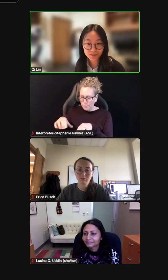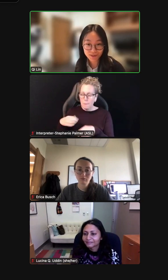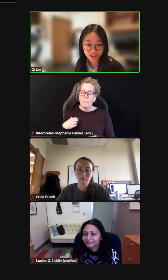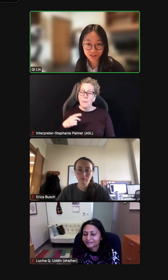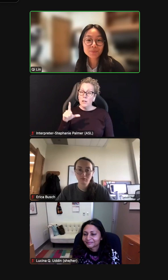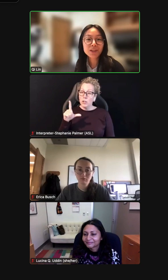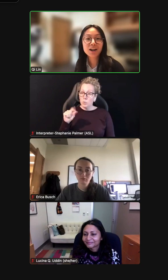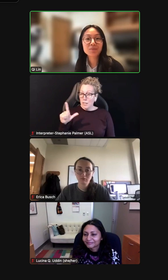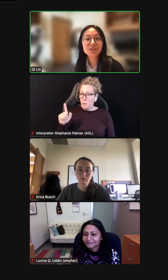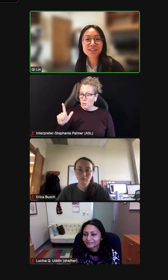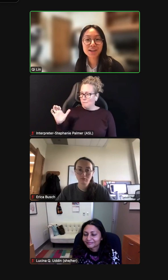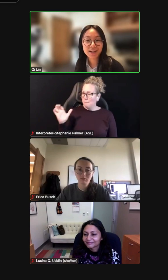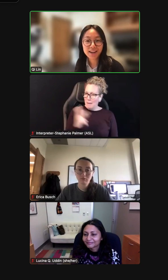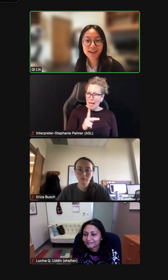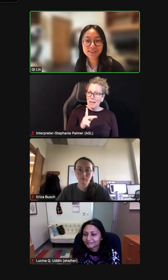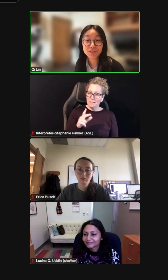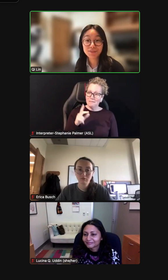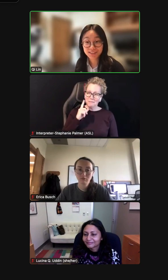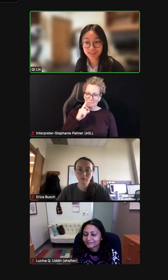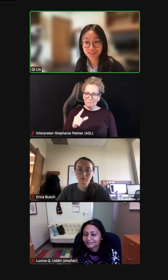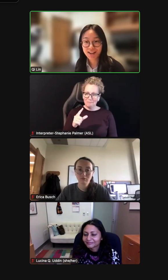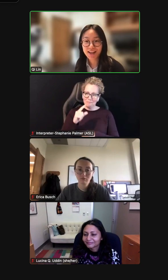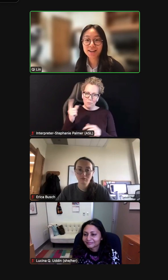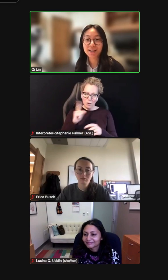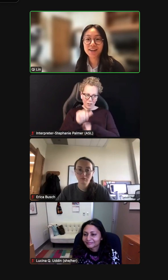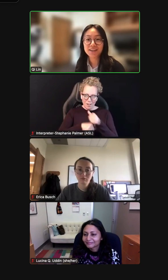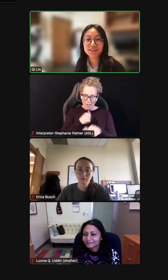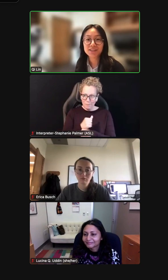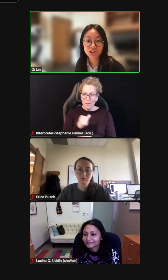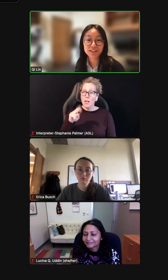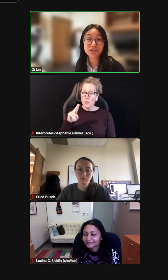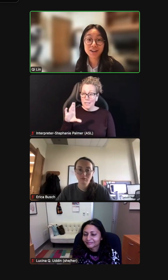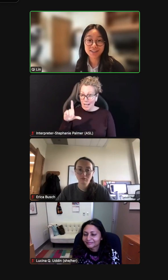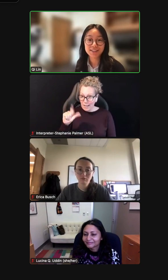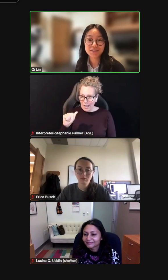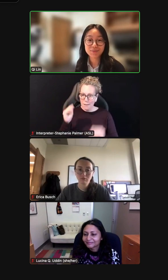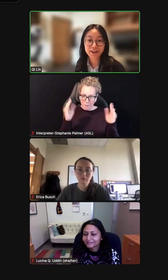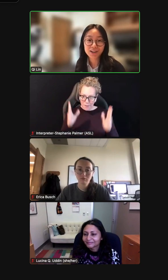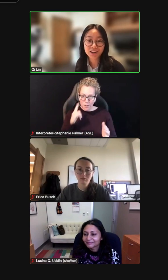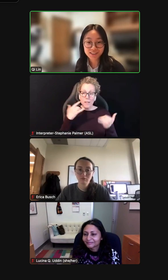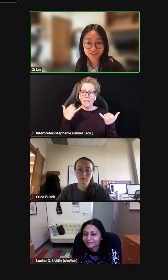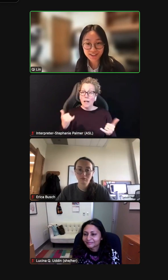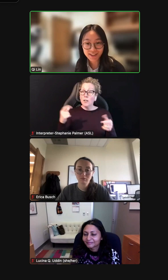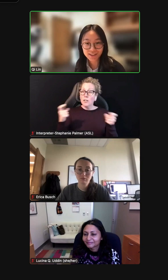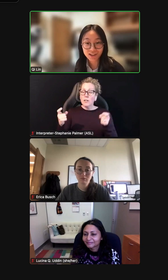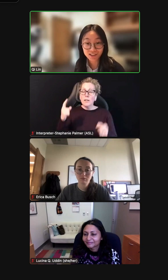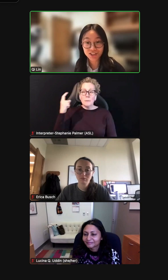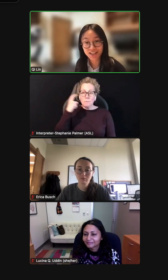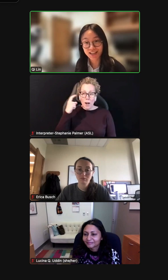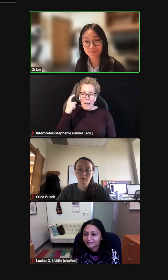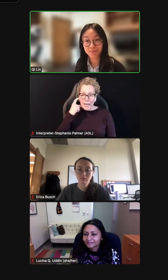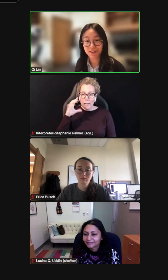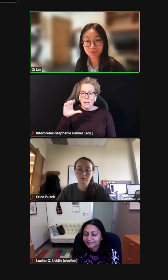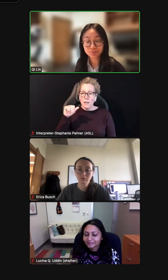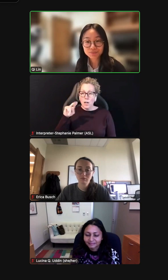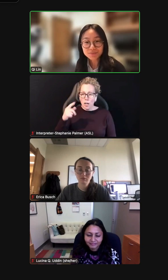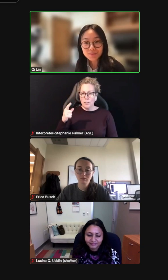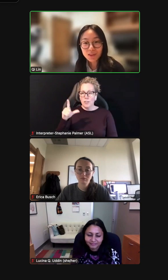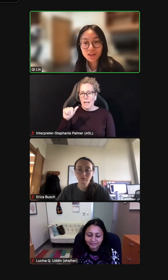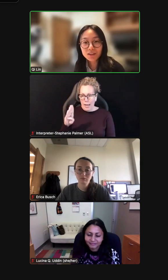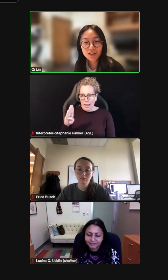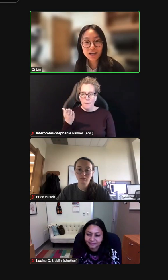her alma mater, UCLA, as a professor and is currently directing the Brain Connectivity and Cognition Lab